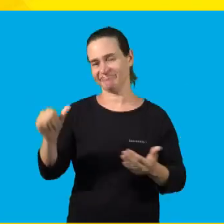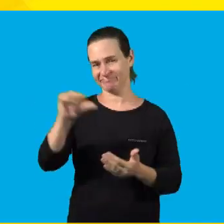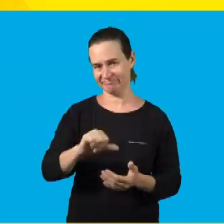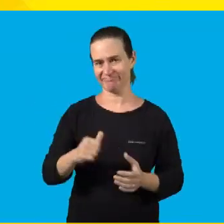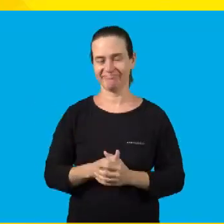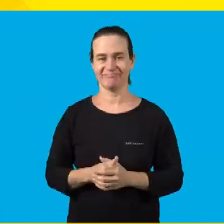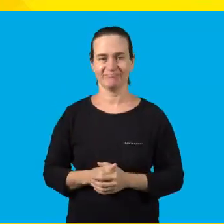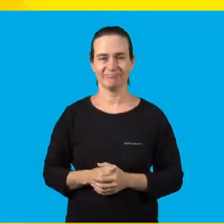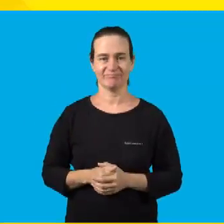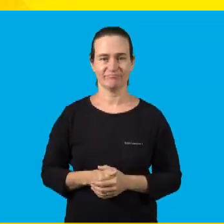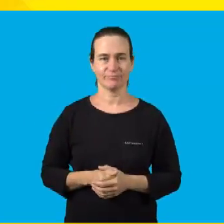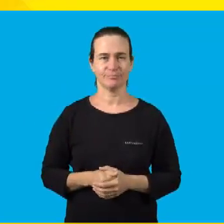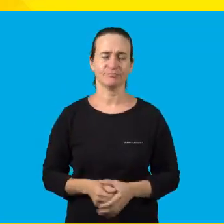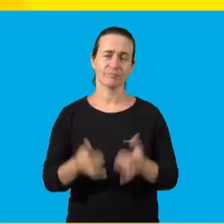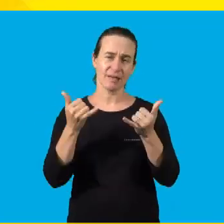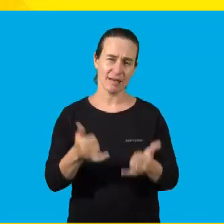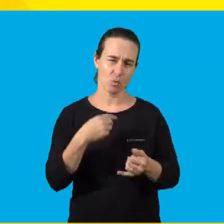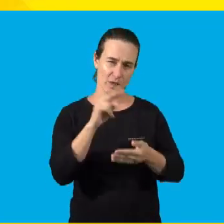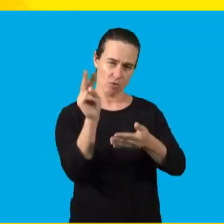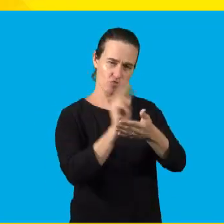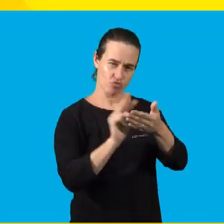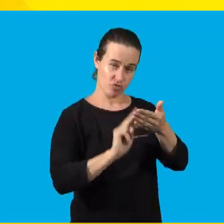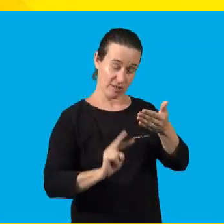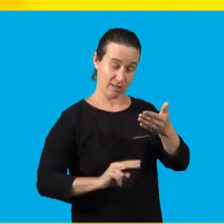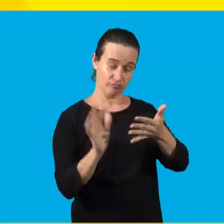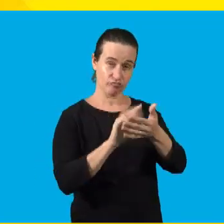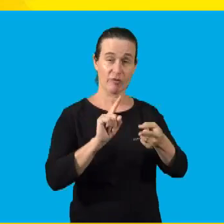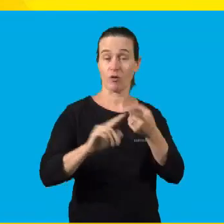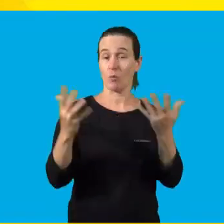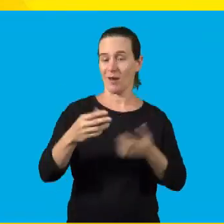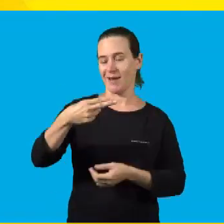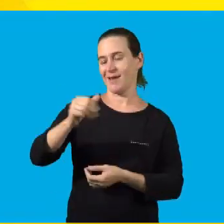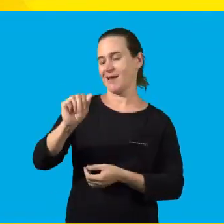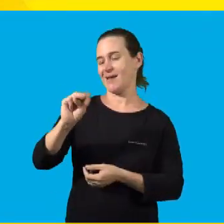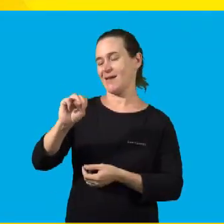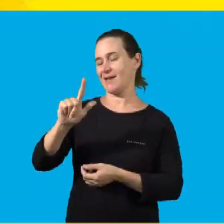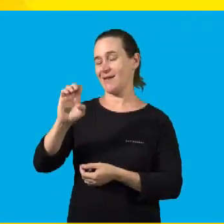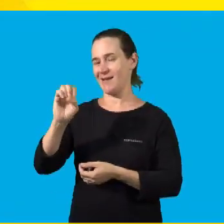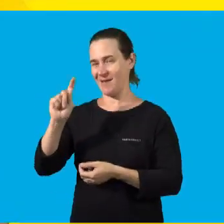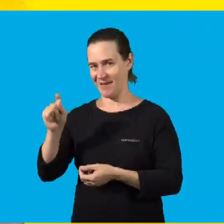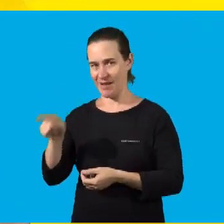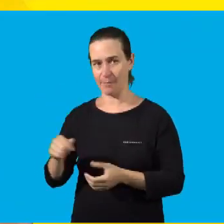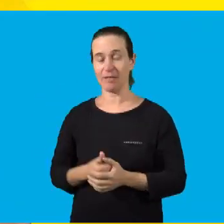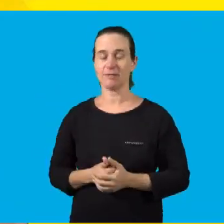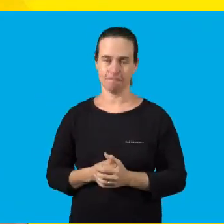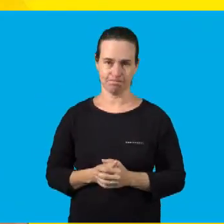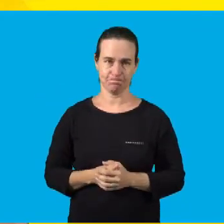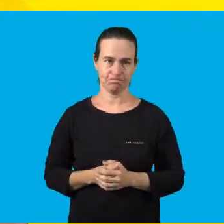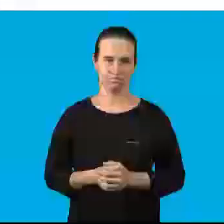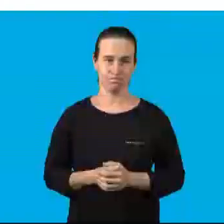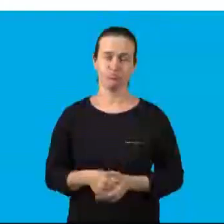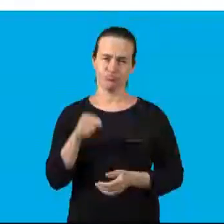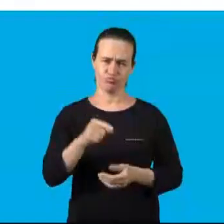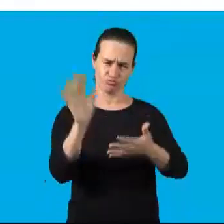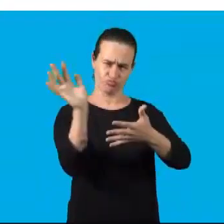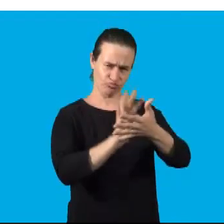Welcome back. Now, let's look at an extract from Hamlet and some contextual questions thereon. So in this